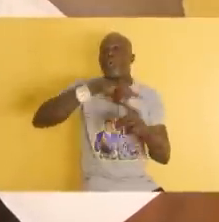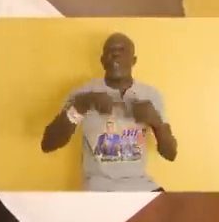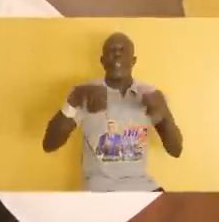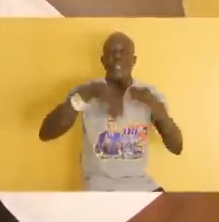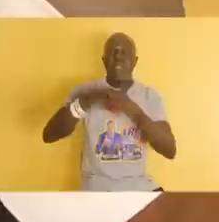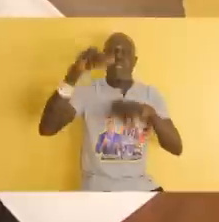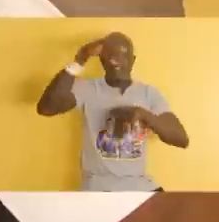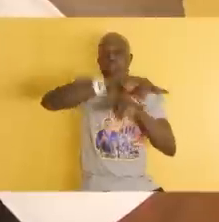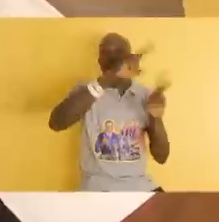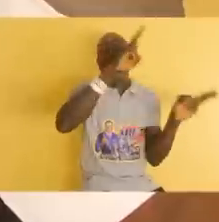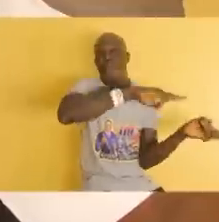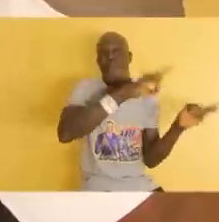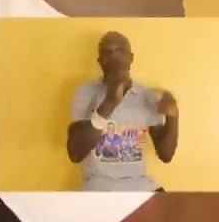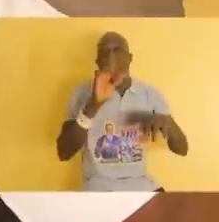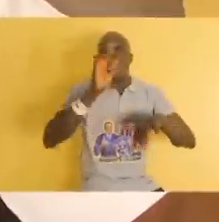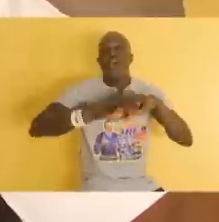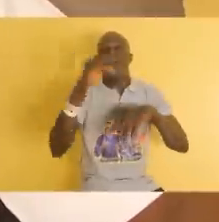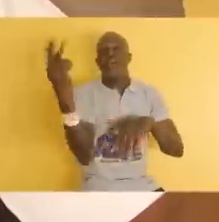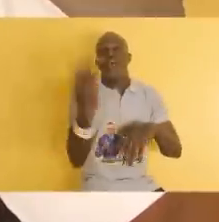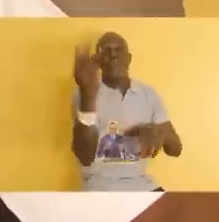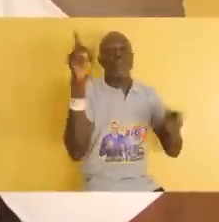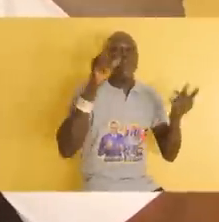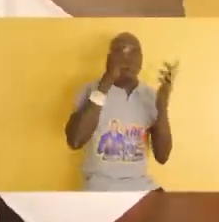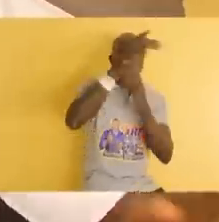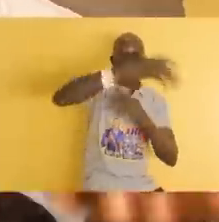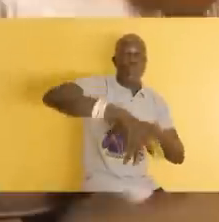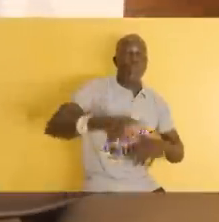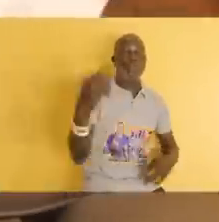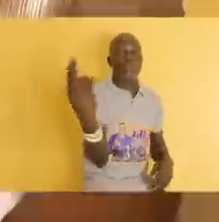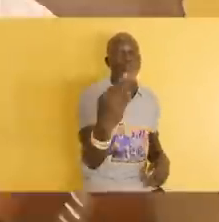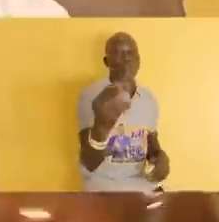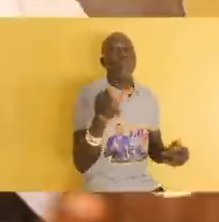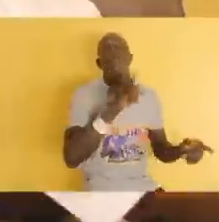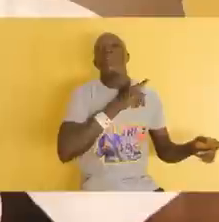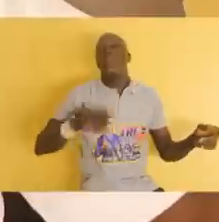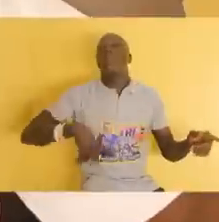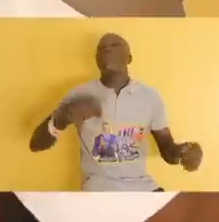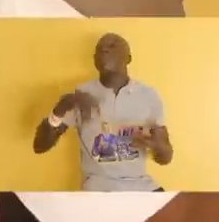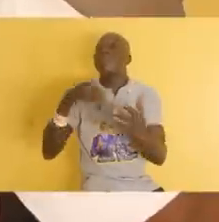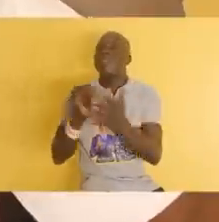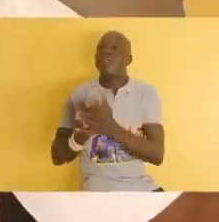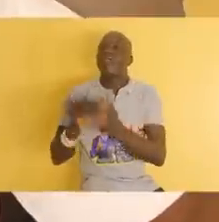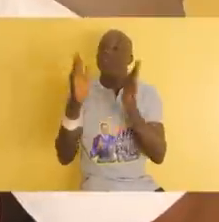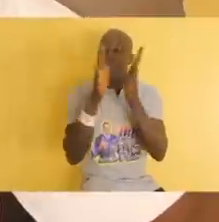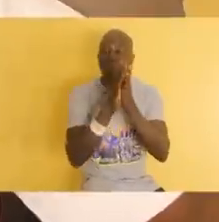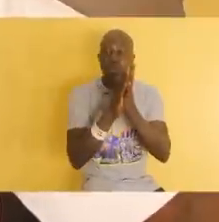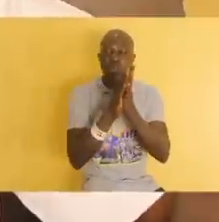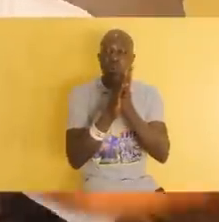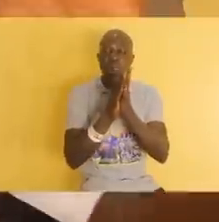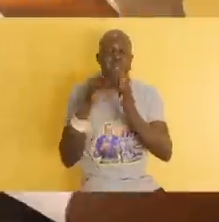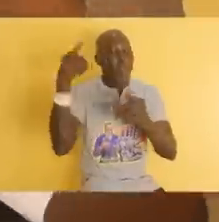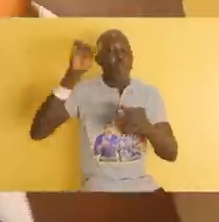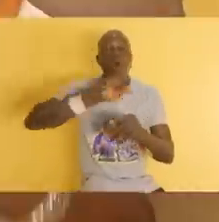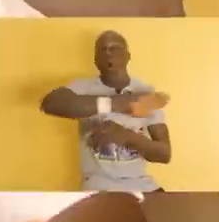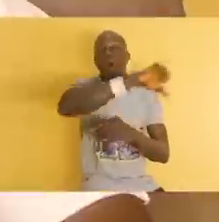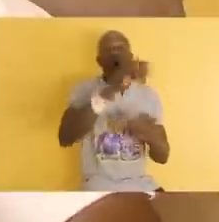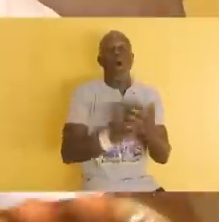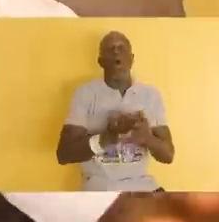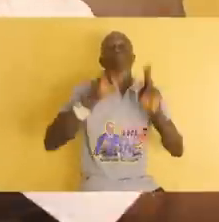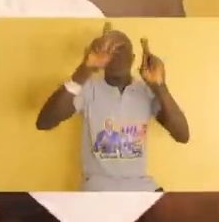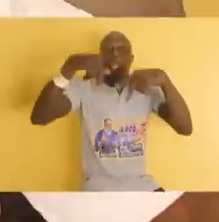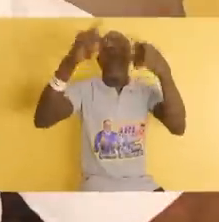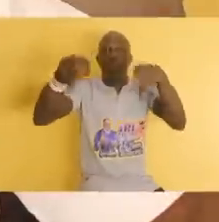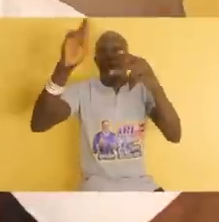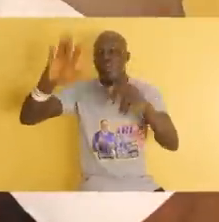were the vigil? When is the Monday Thursday? When are they so Thursday? The Lord said, we should pray